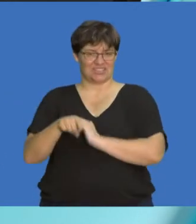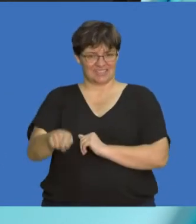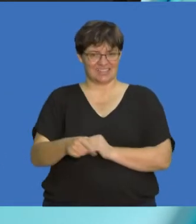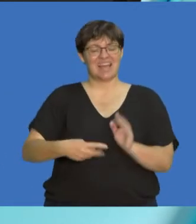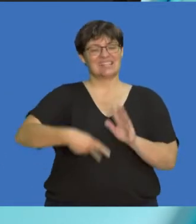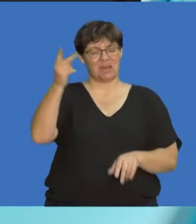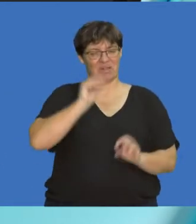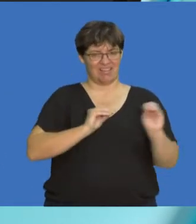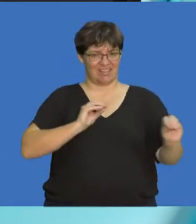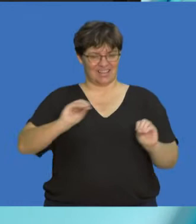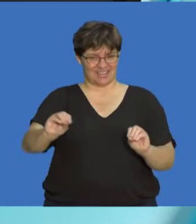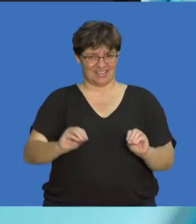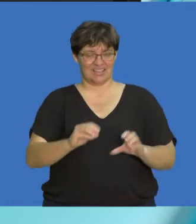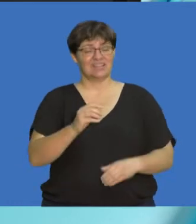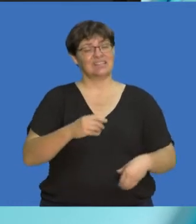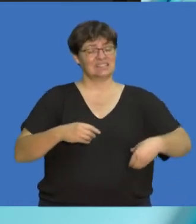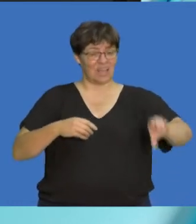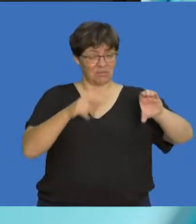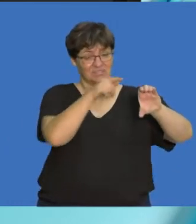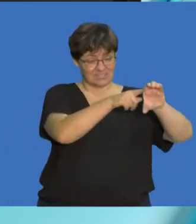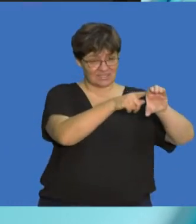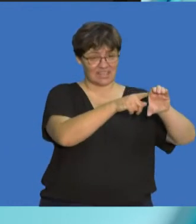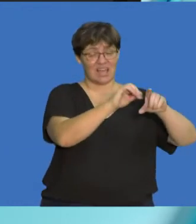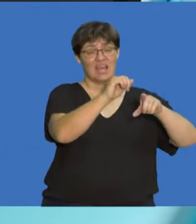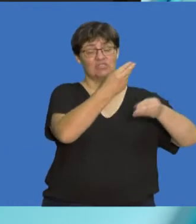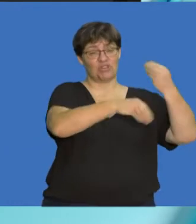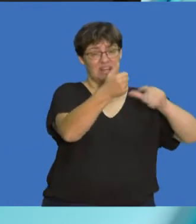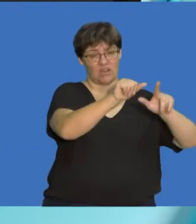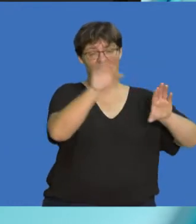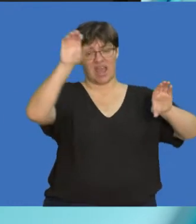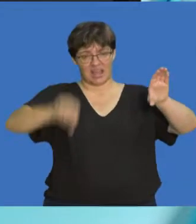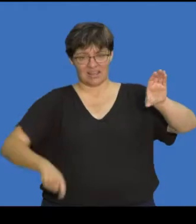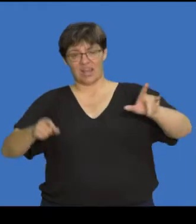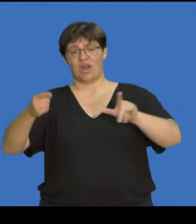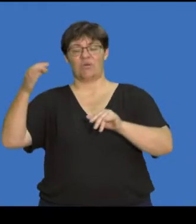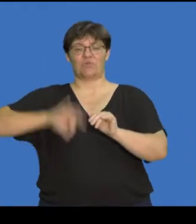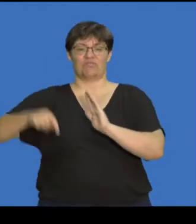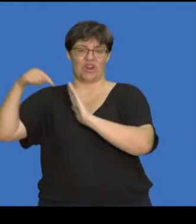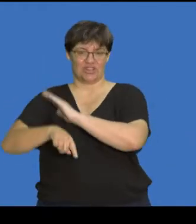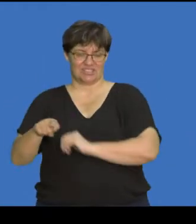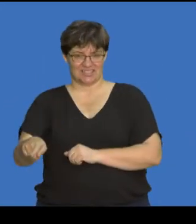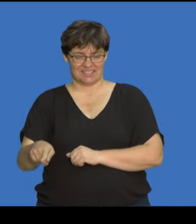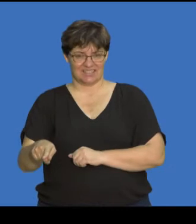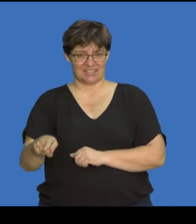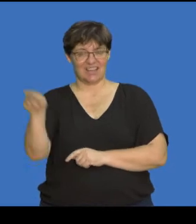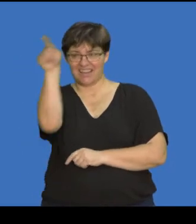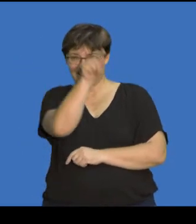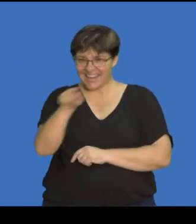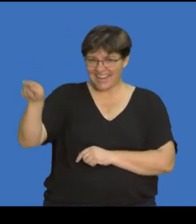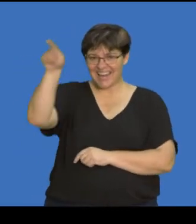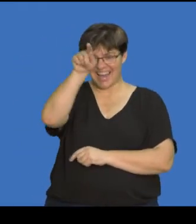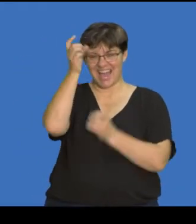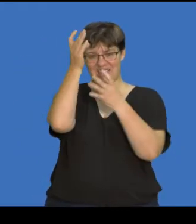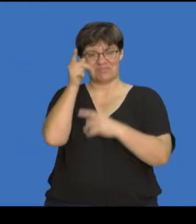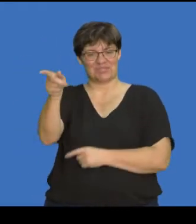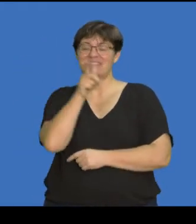entry, a debit to my trading account and a credit to my profit and loss. This is a giveaway. There's the information